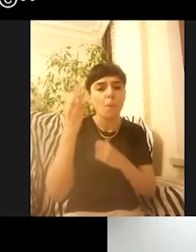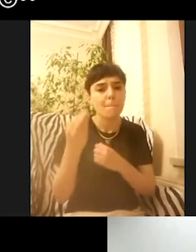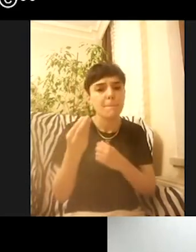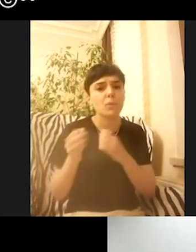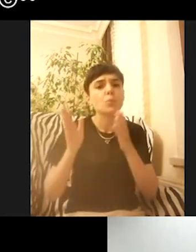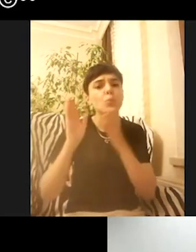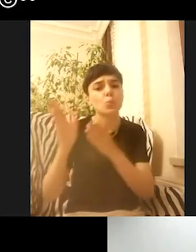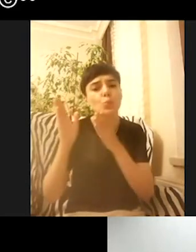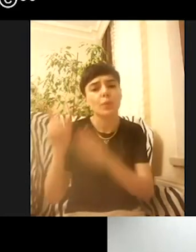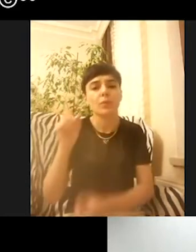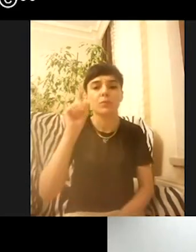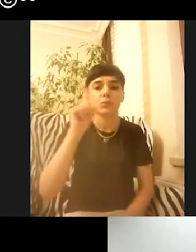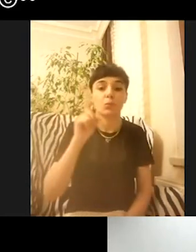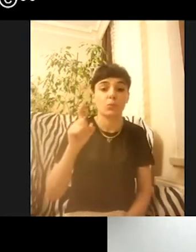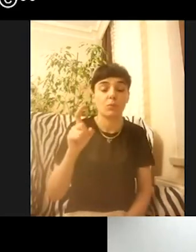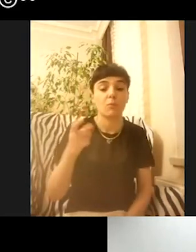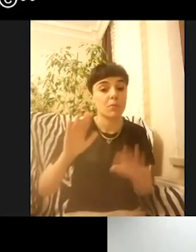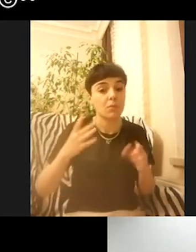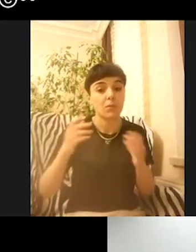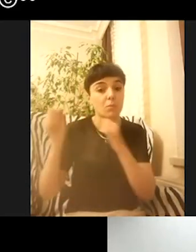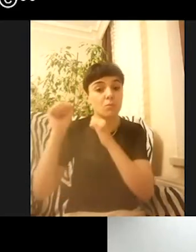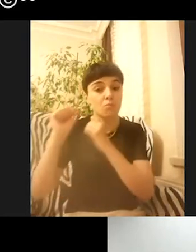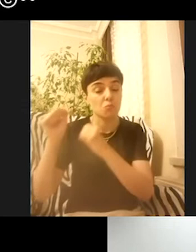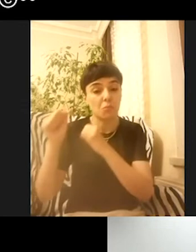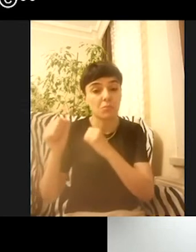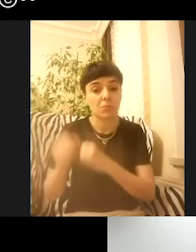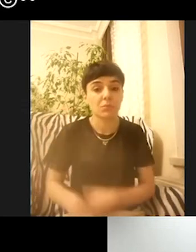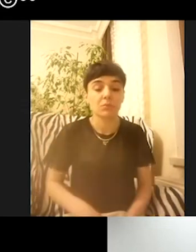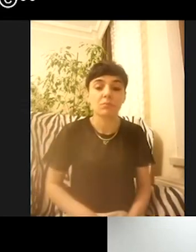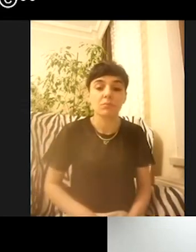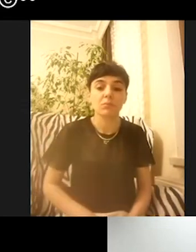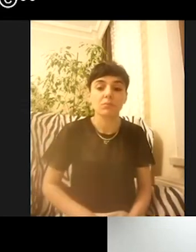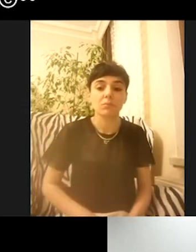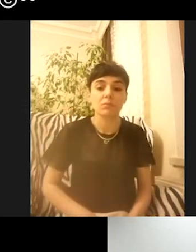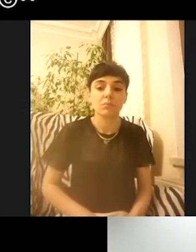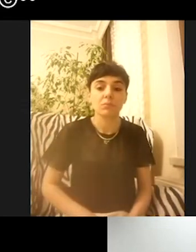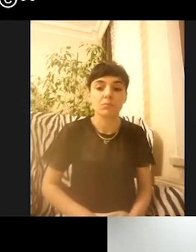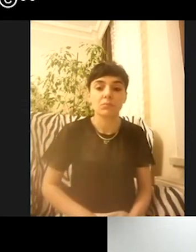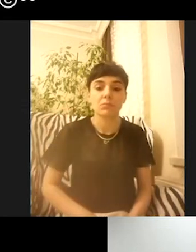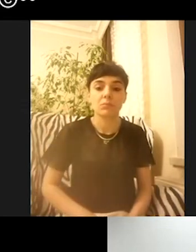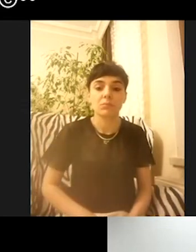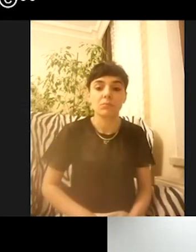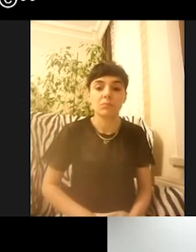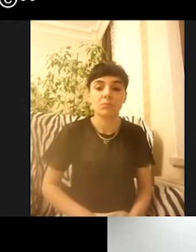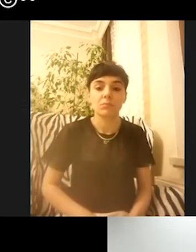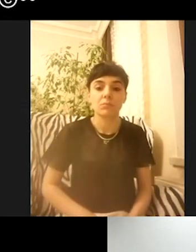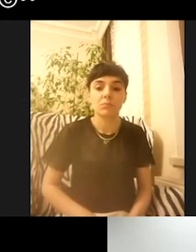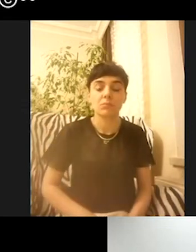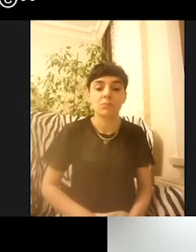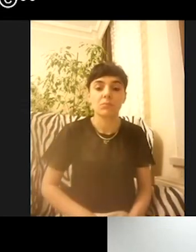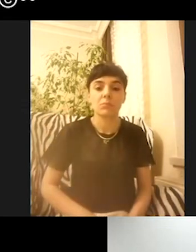normalizations, then why do we accept those normalizing processes in some way or another? If it's easier,